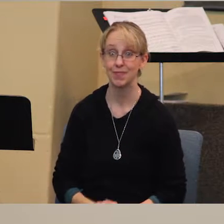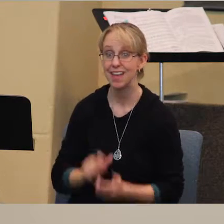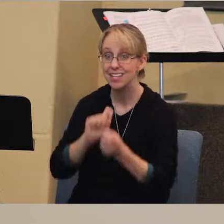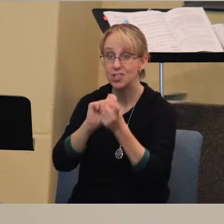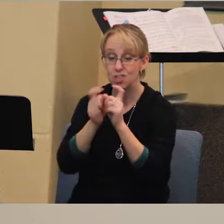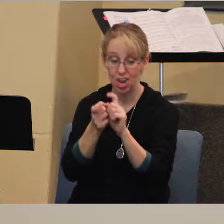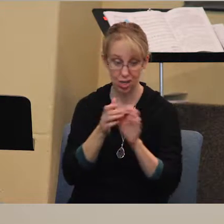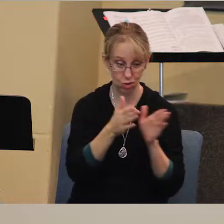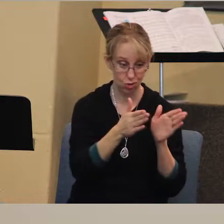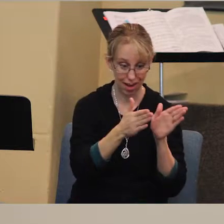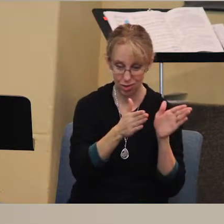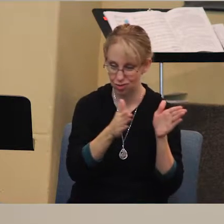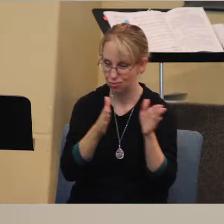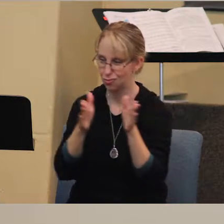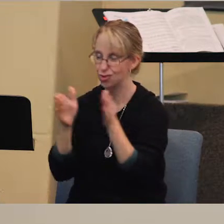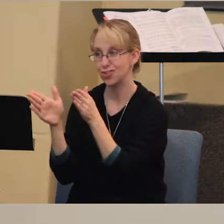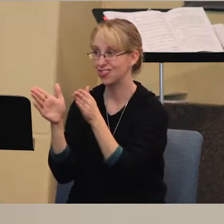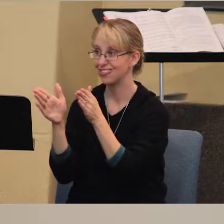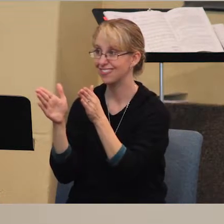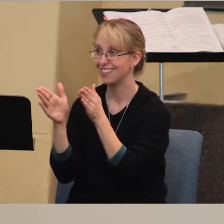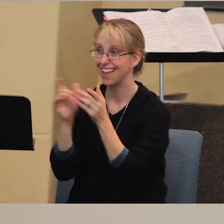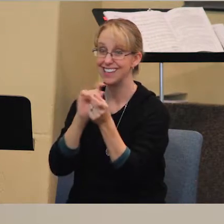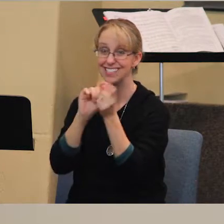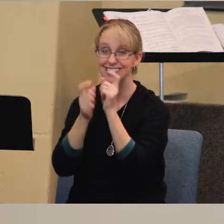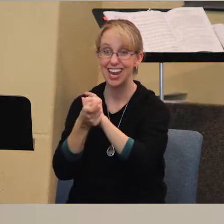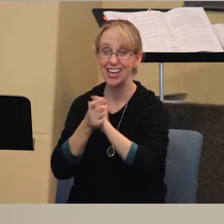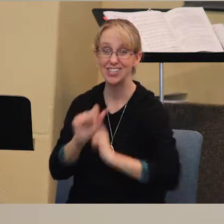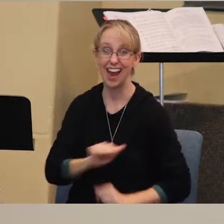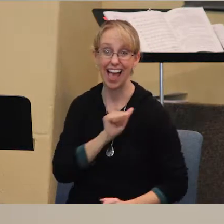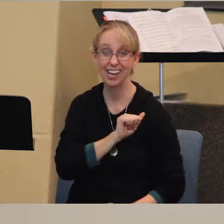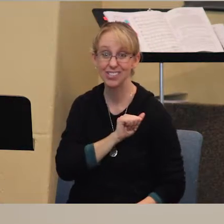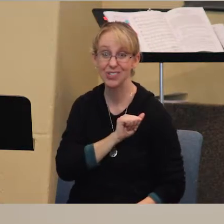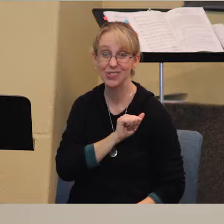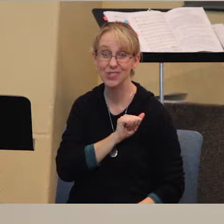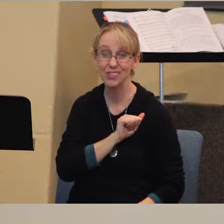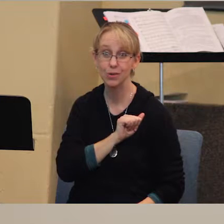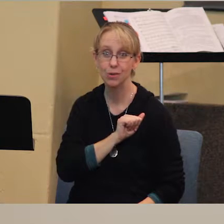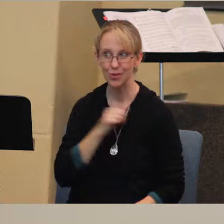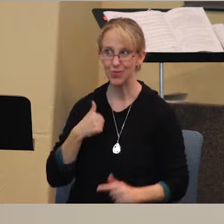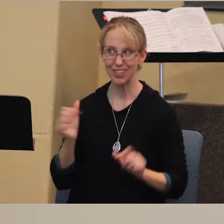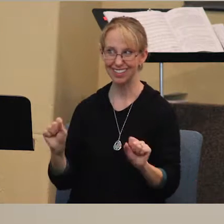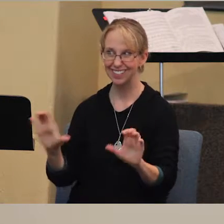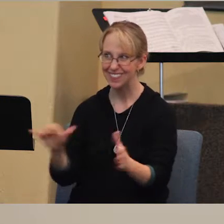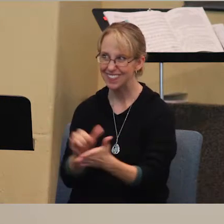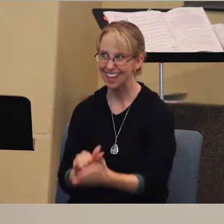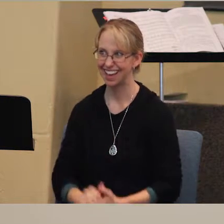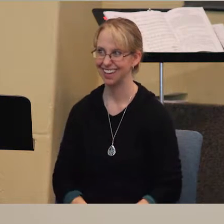your direction, change your understanding, change your attitude. We get to do that.